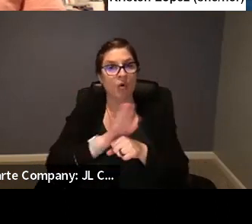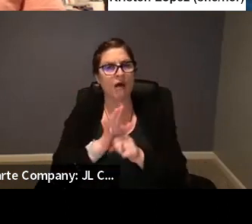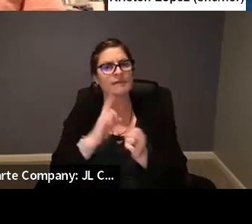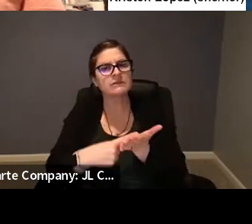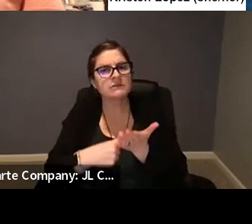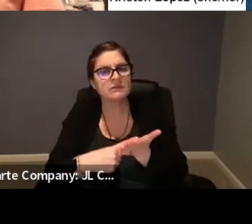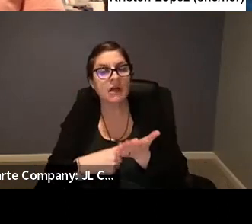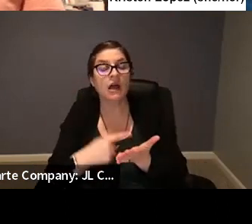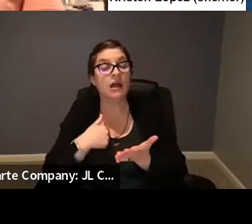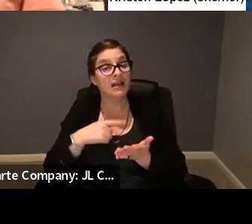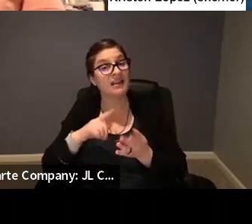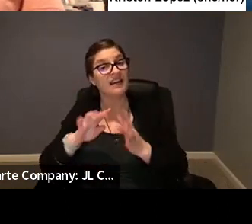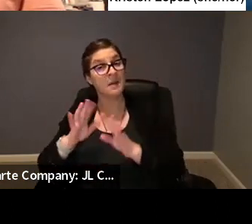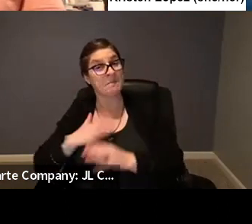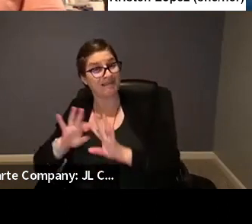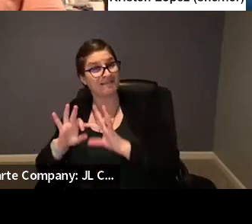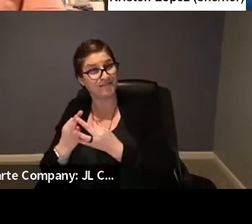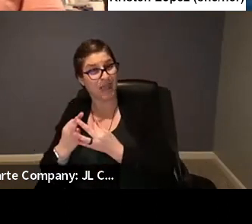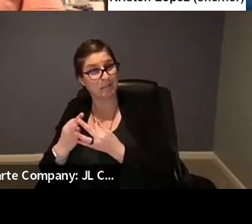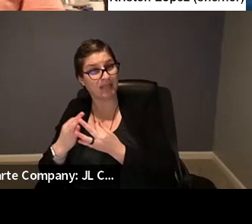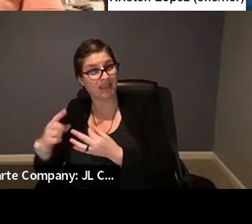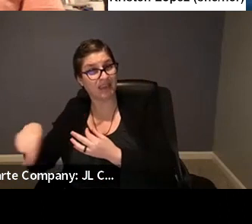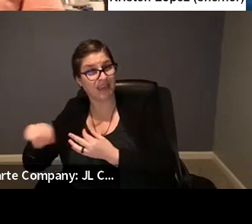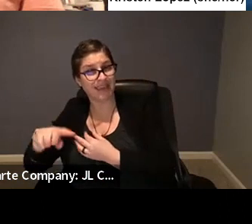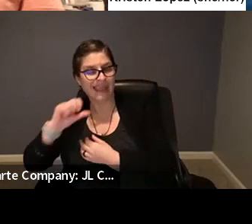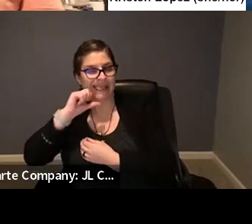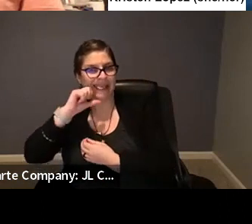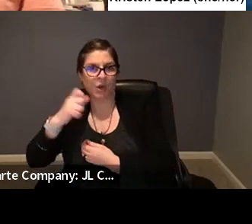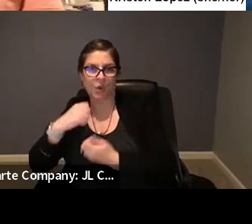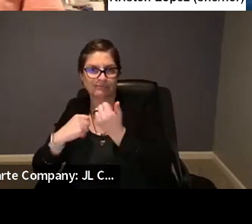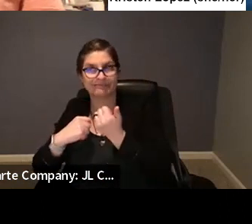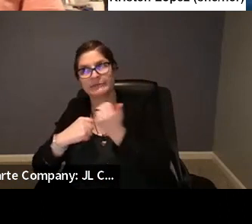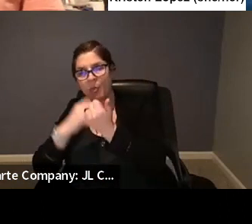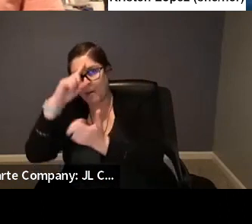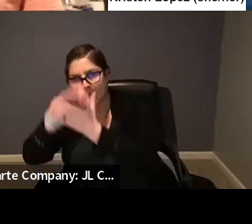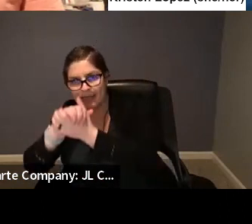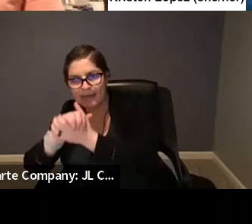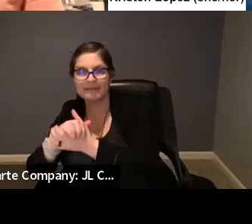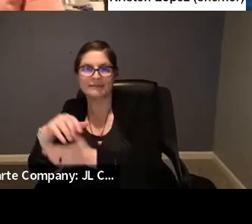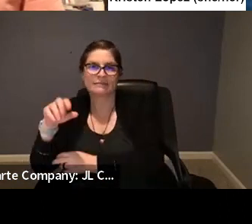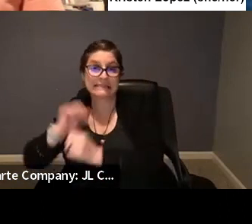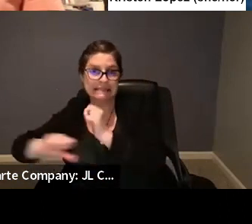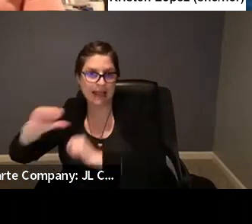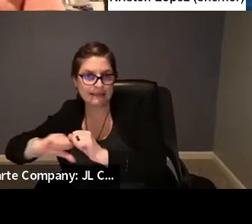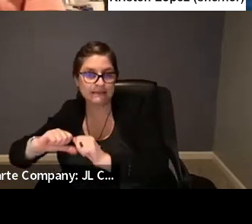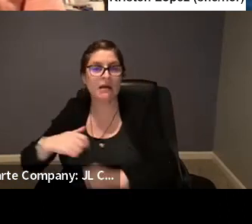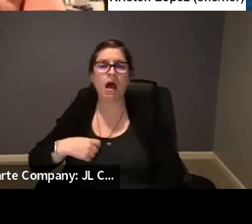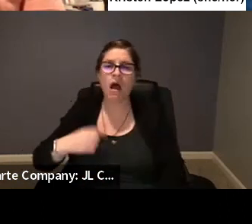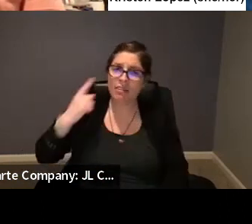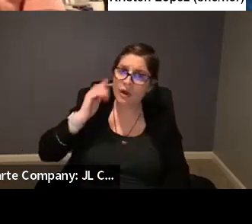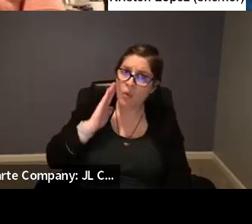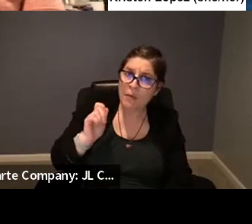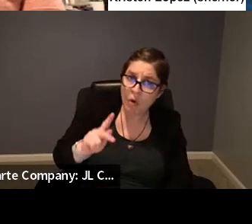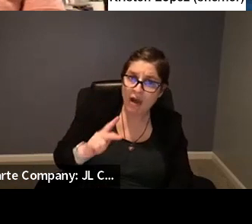even from family members of mine who, you know, do not believe in science, you know, I think I would be okay if I got sick, but